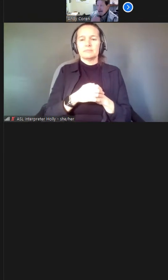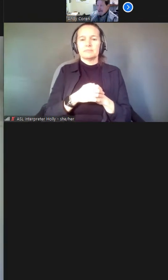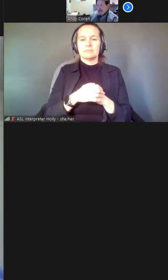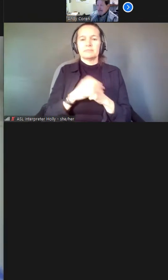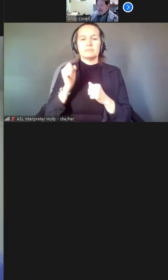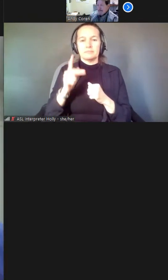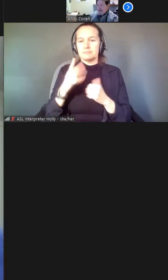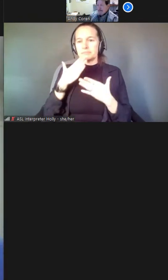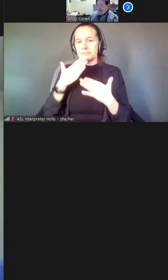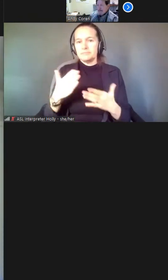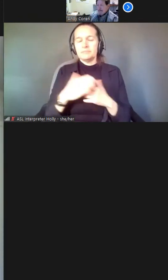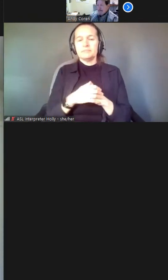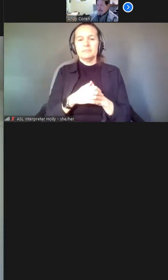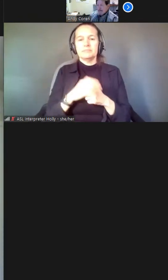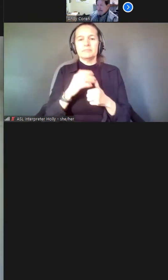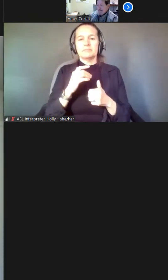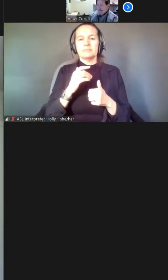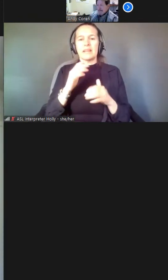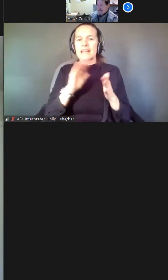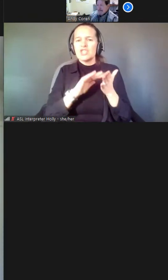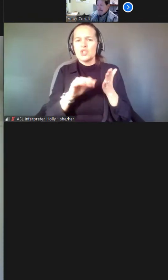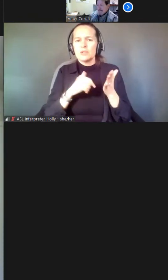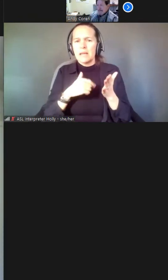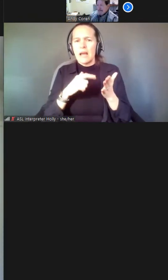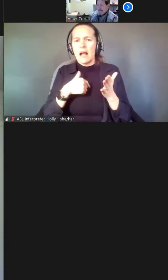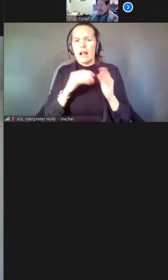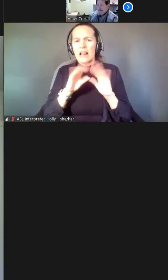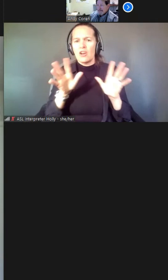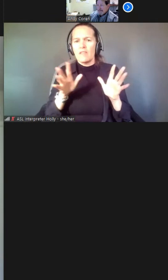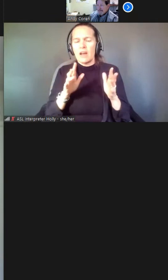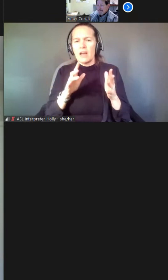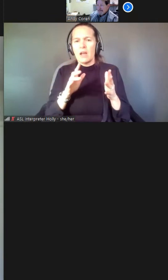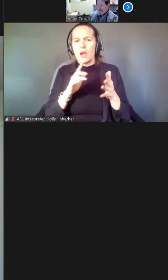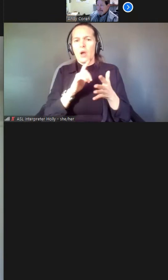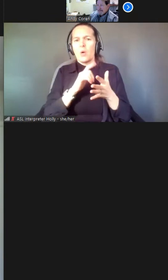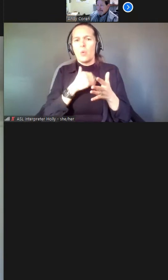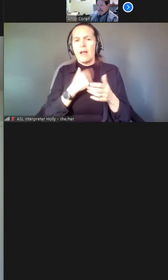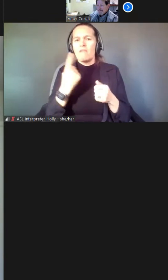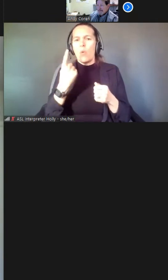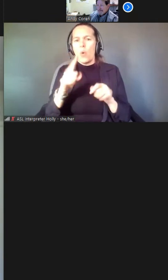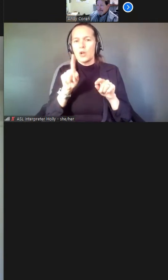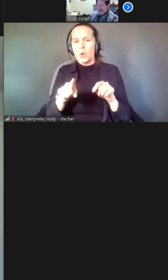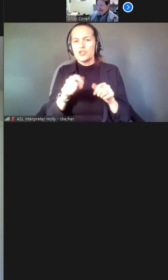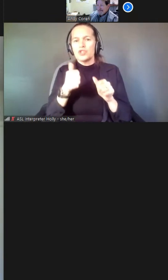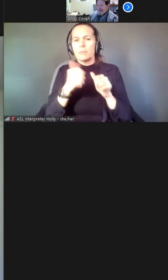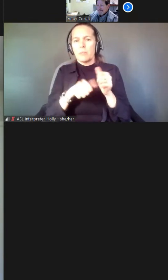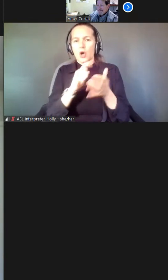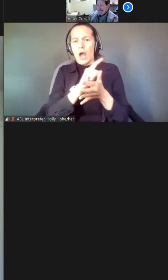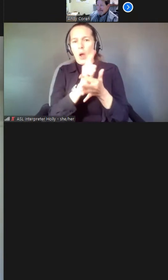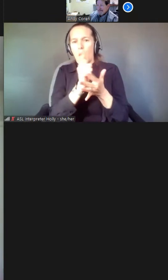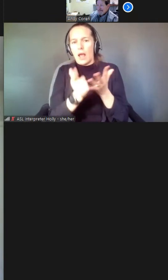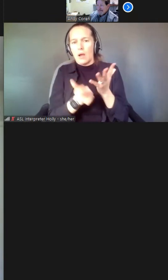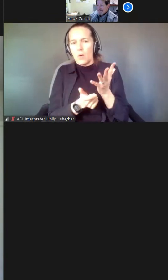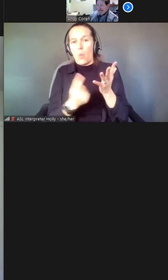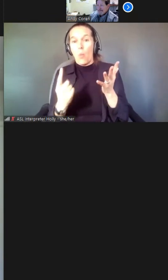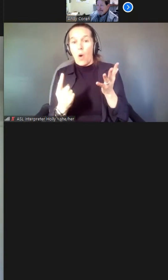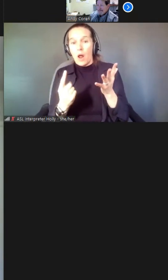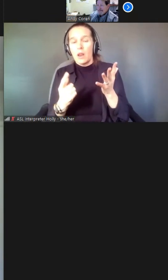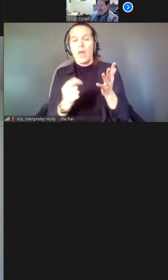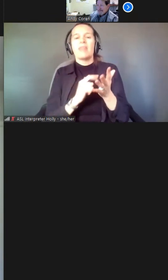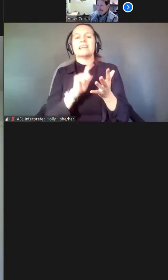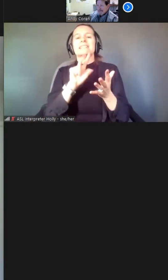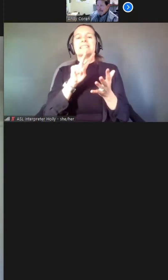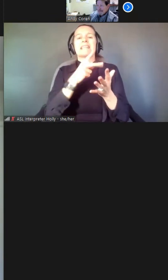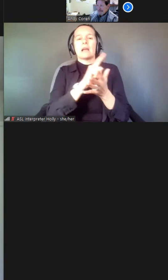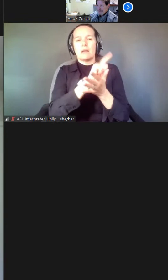All right, thank you. And excuse me, I should clarify that we'll go one question per outlet for like a round, and then we'll go for a second round.